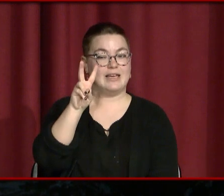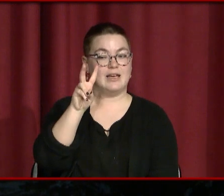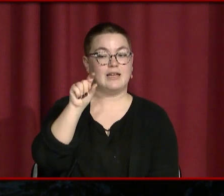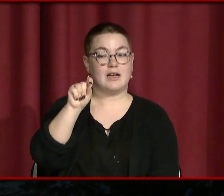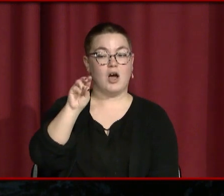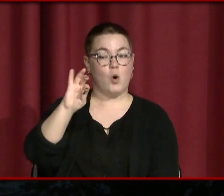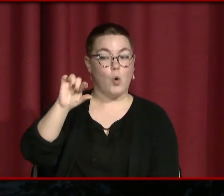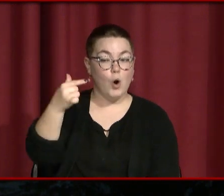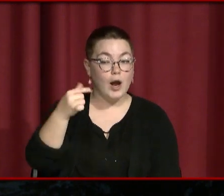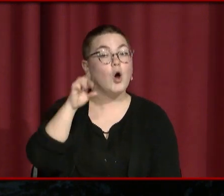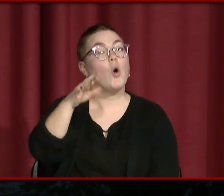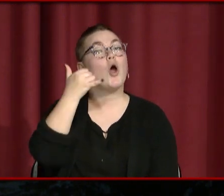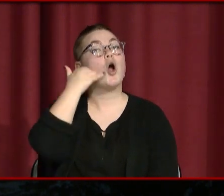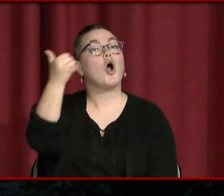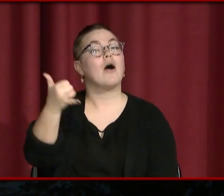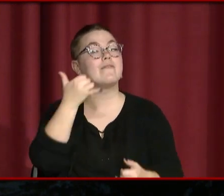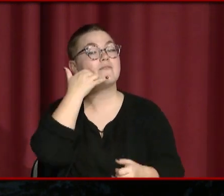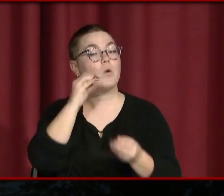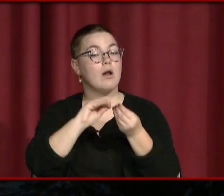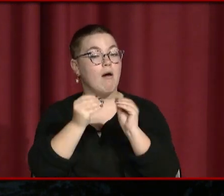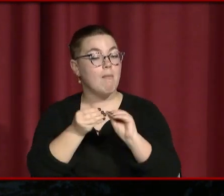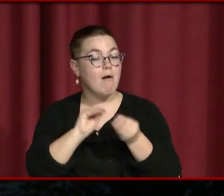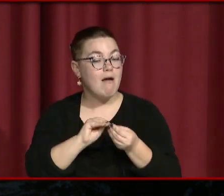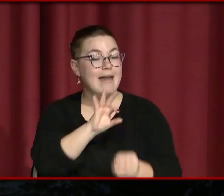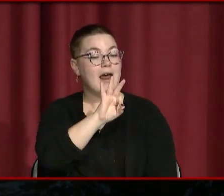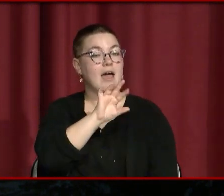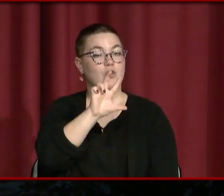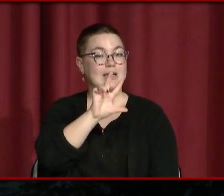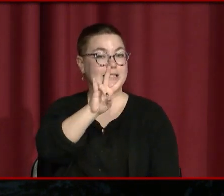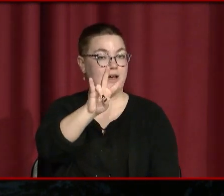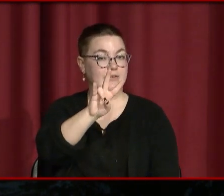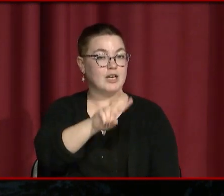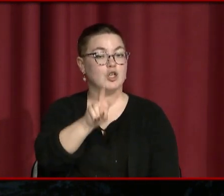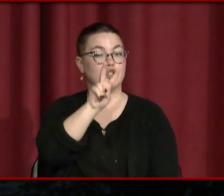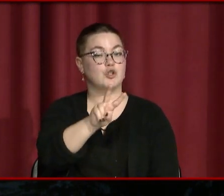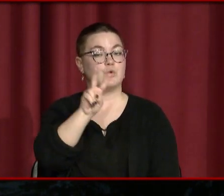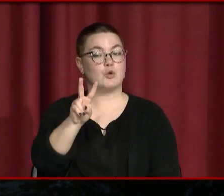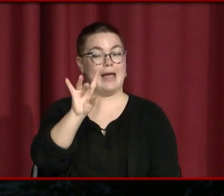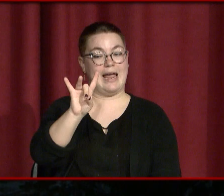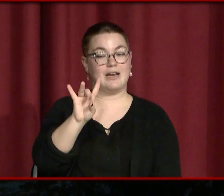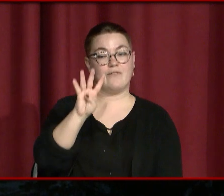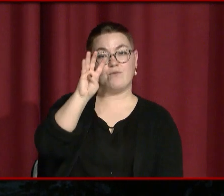league@lwvdayton.org, or you can call our office. The number there is